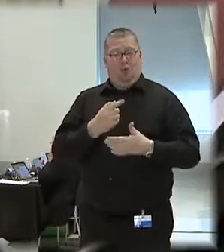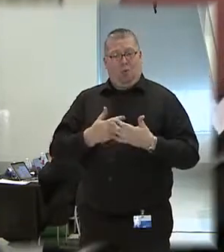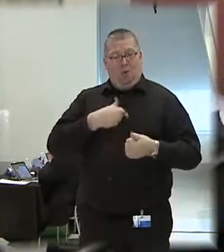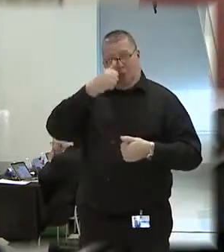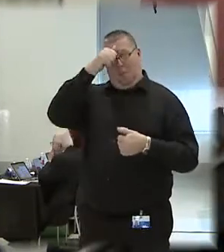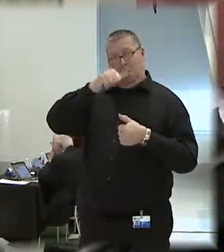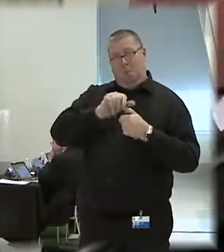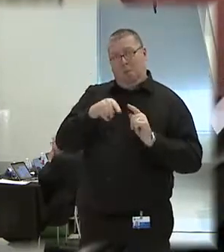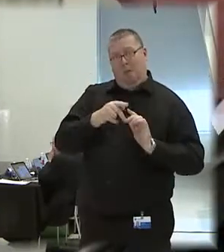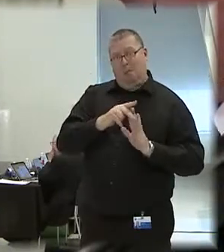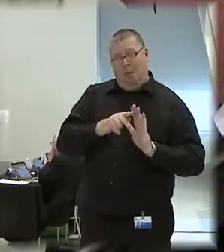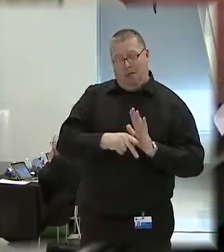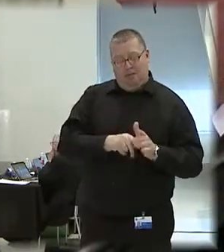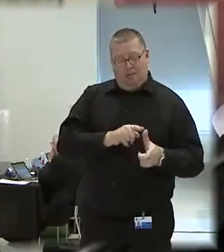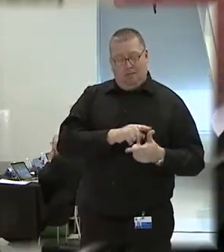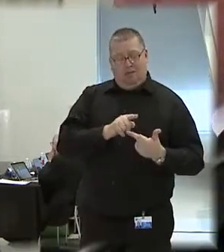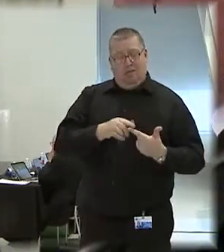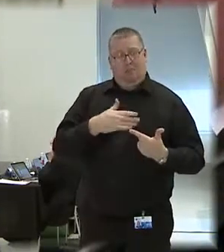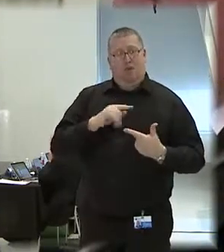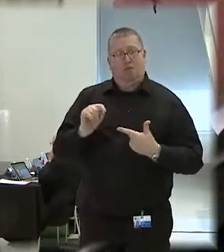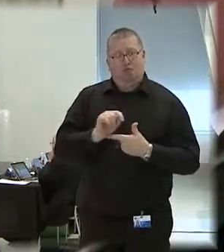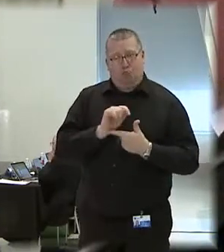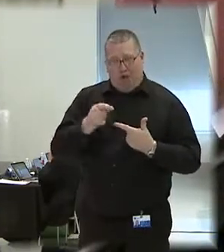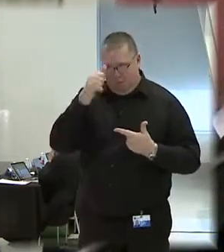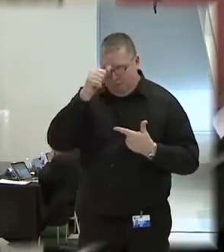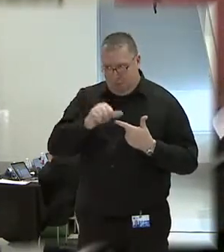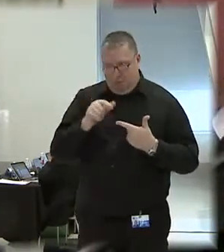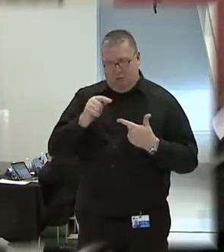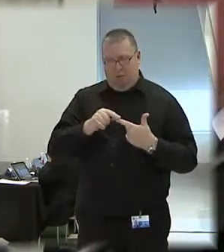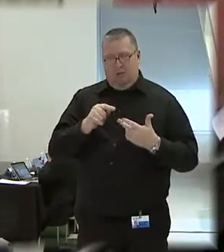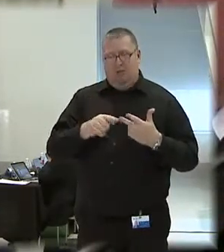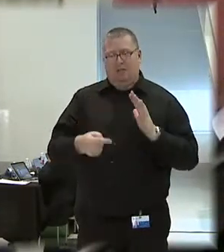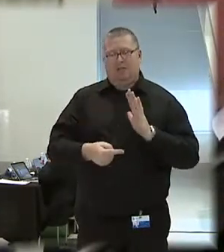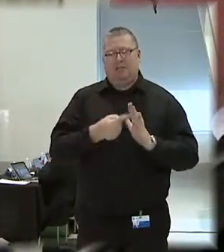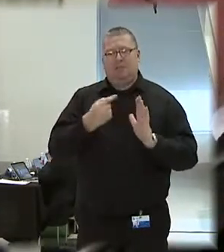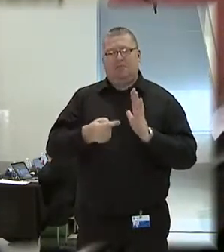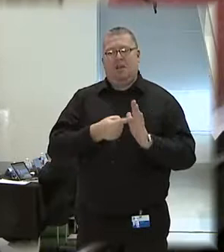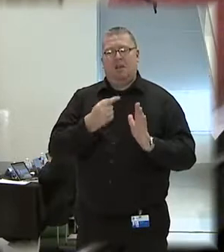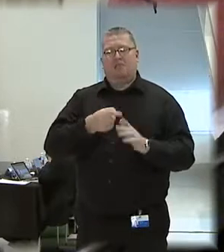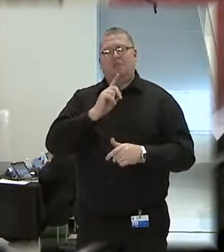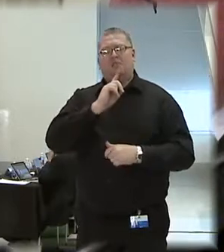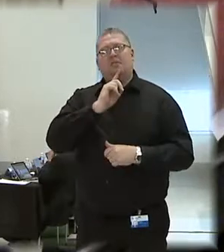about policy, what do you remember about your training, and sometimes it's